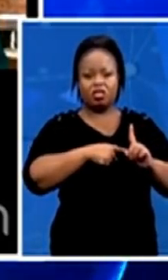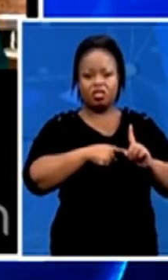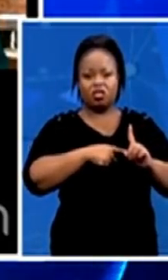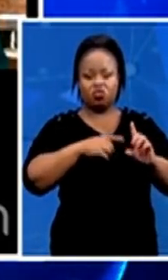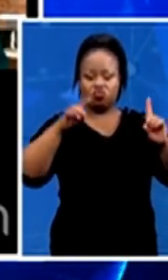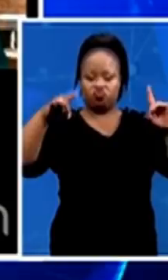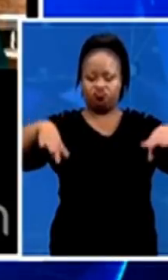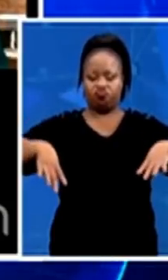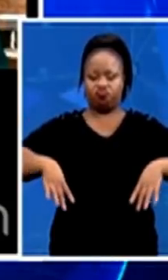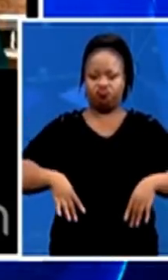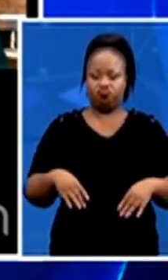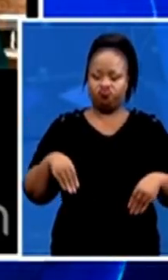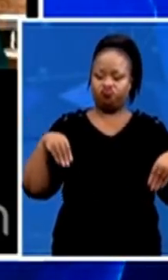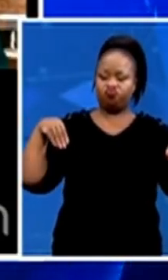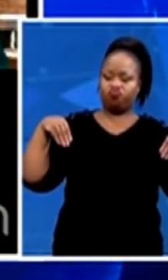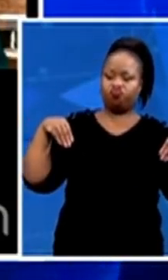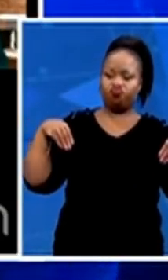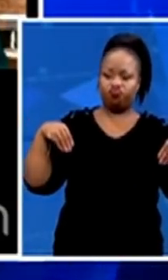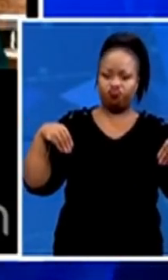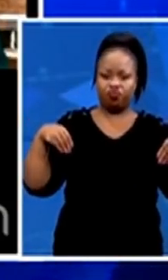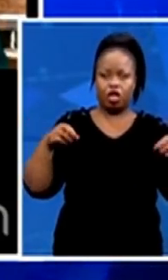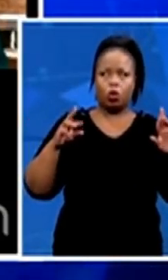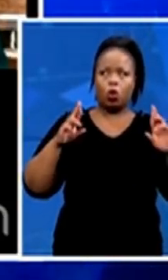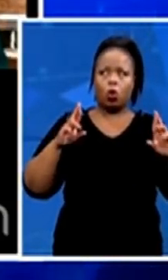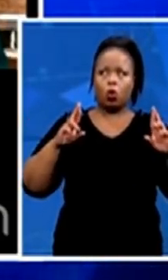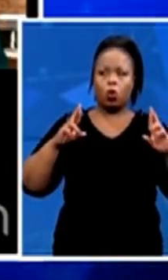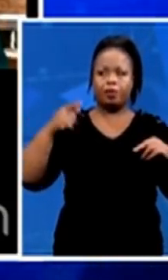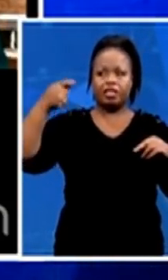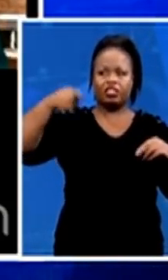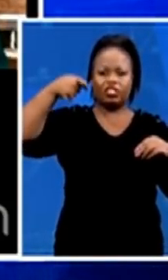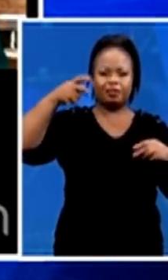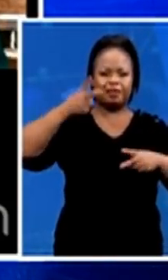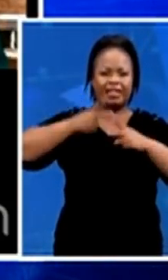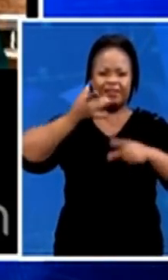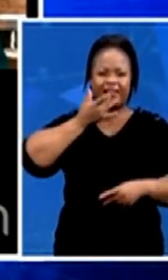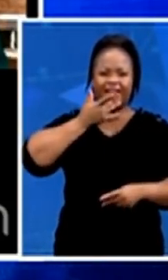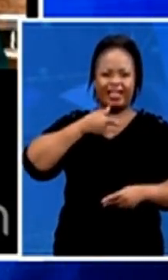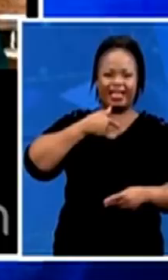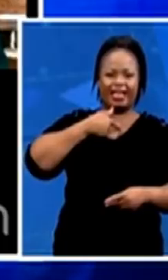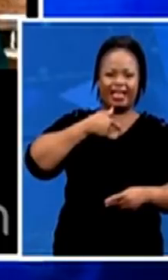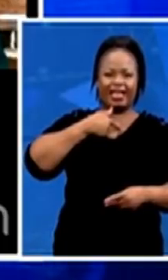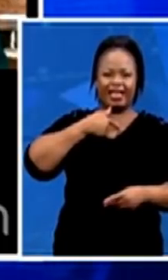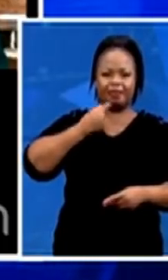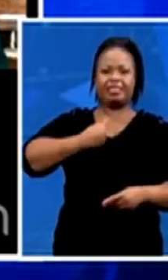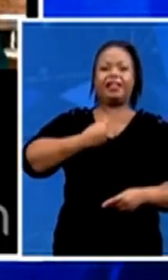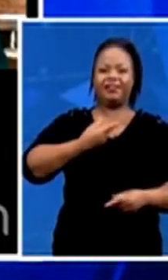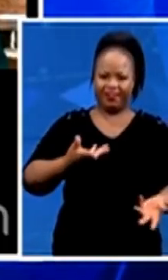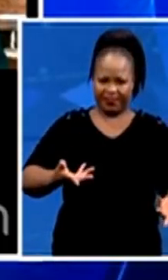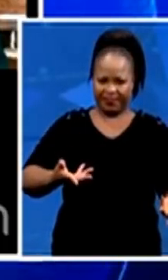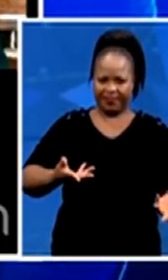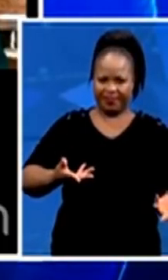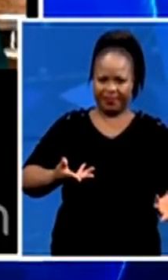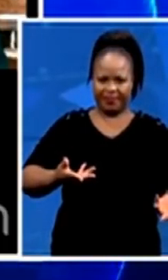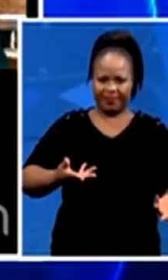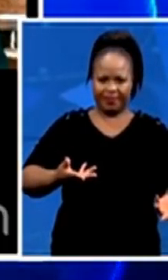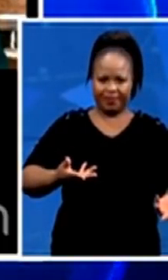and hope that a judgment will be against or in his favor or against the plaintiff. And that